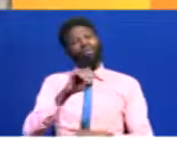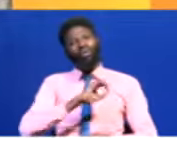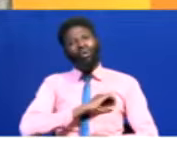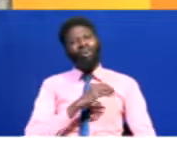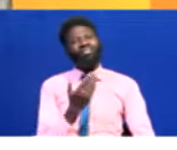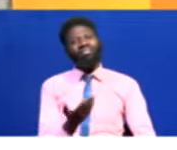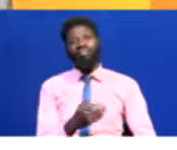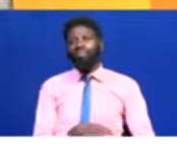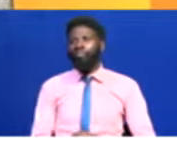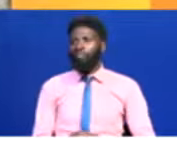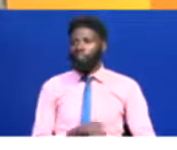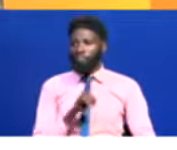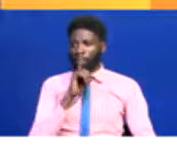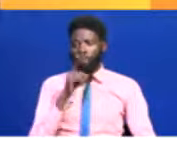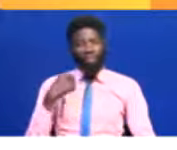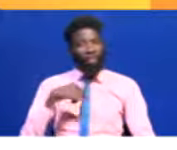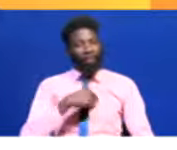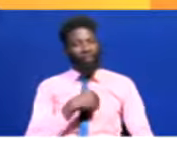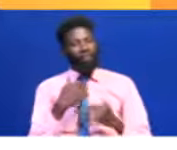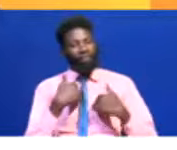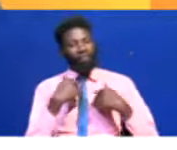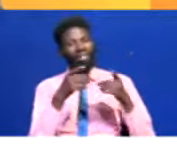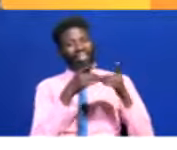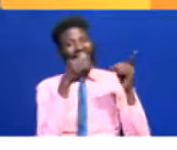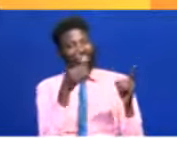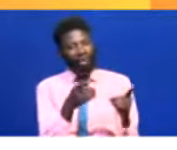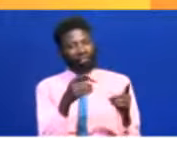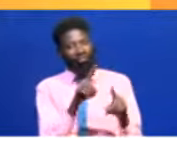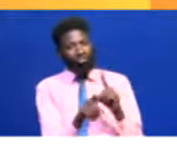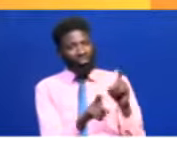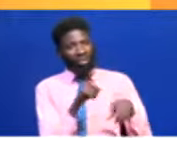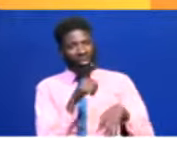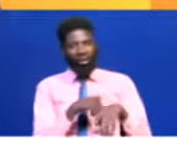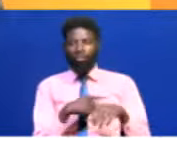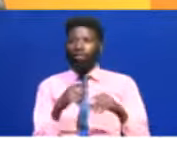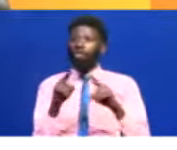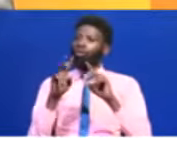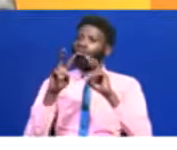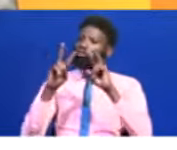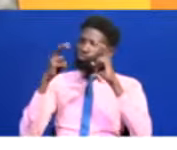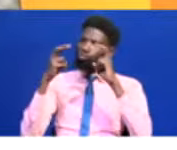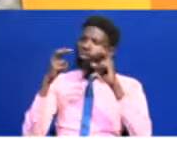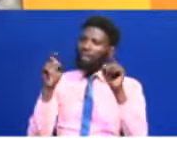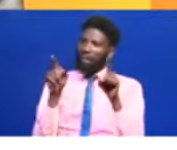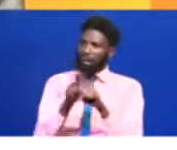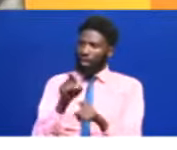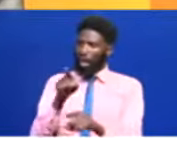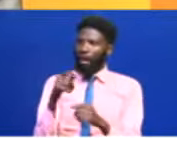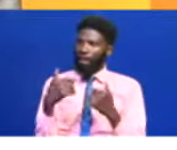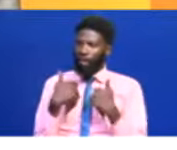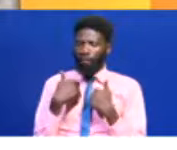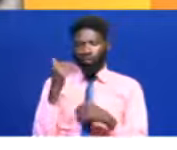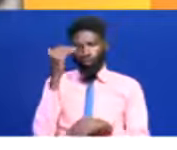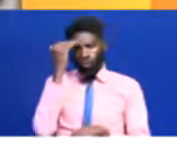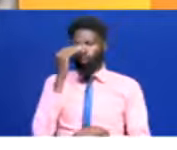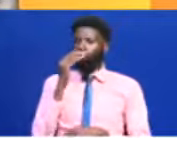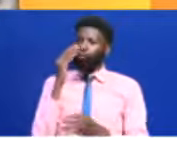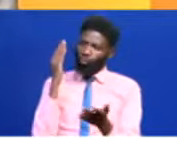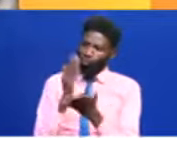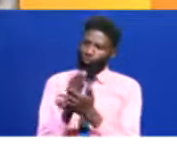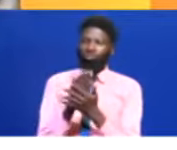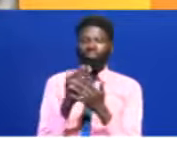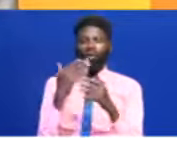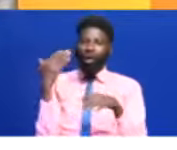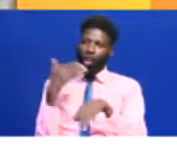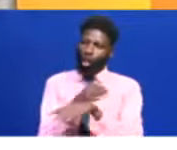are saying. We have an inquiry desk. When you have such issues and you know for sure that fraud has taken